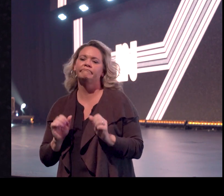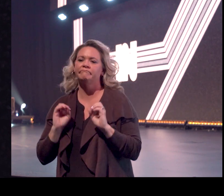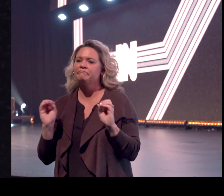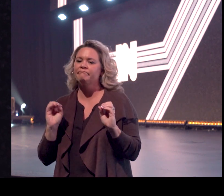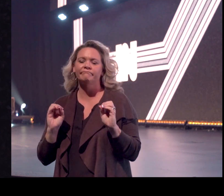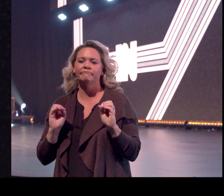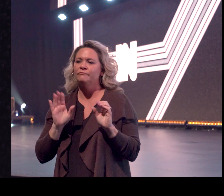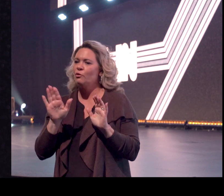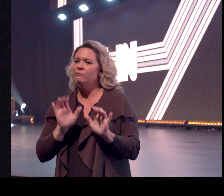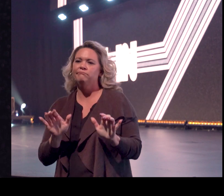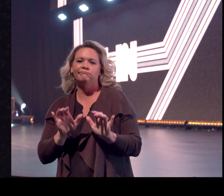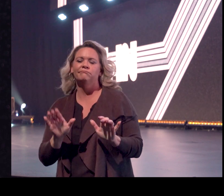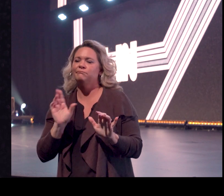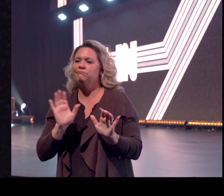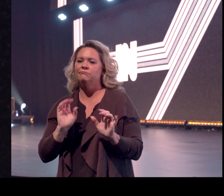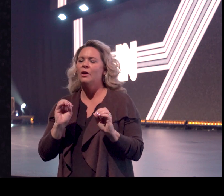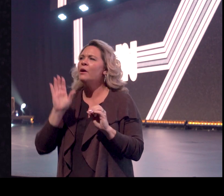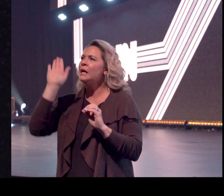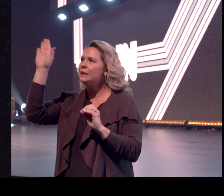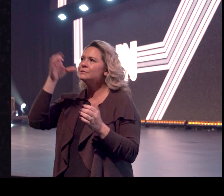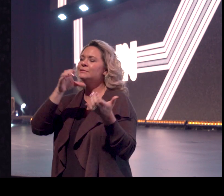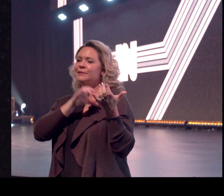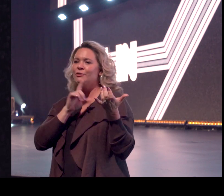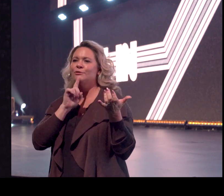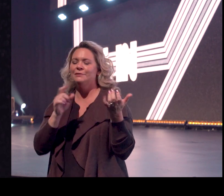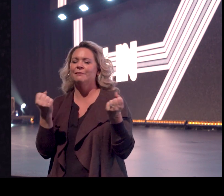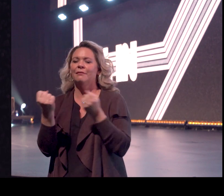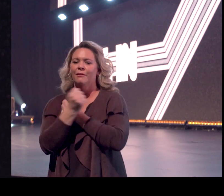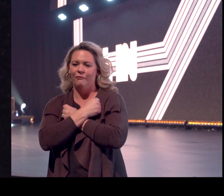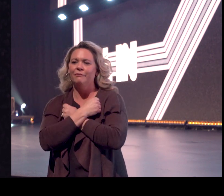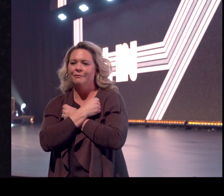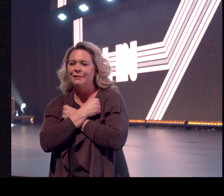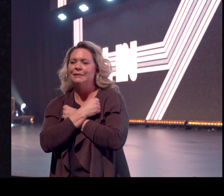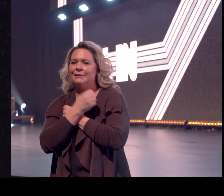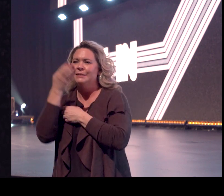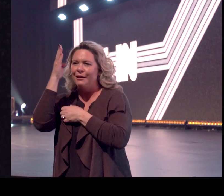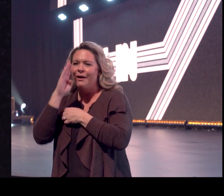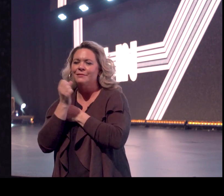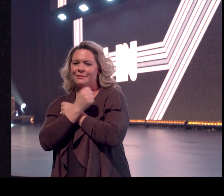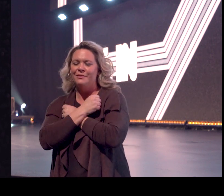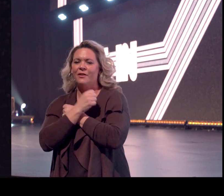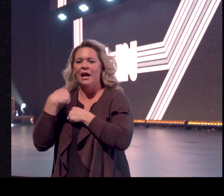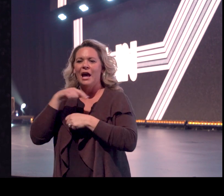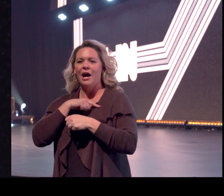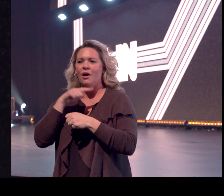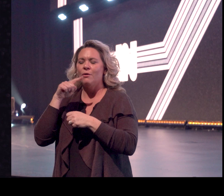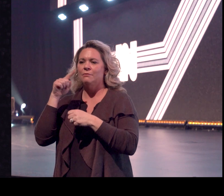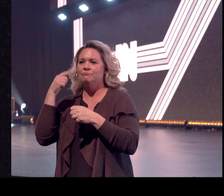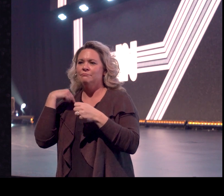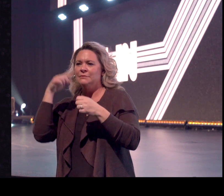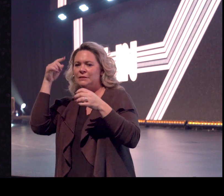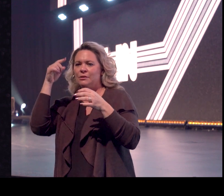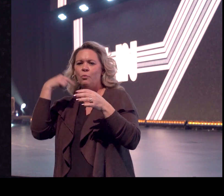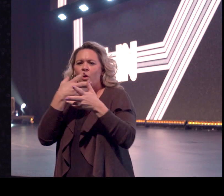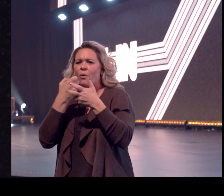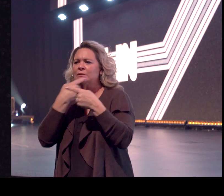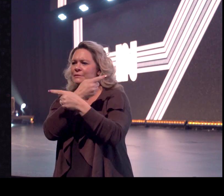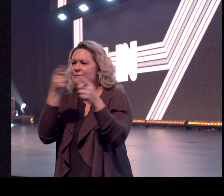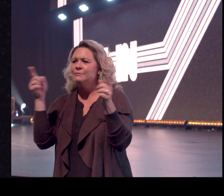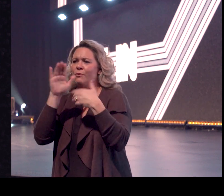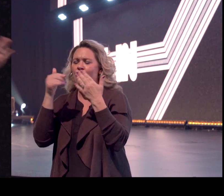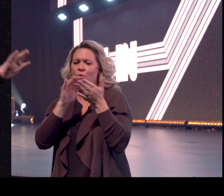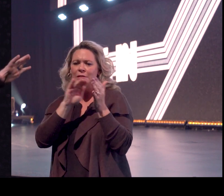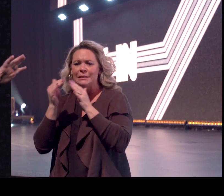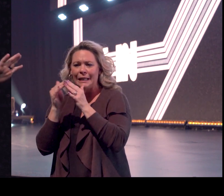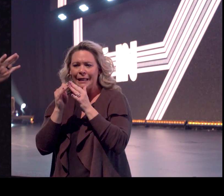performance. It's based on his character. It's who he is. God is love. And you know, our vision as a church is to get that message